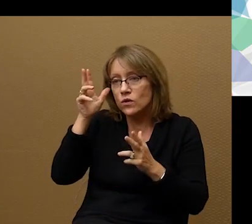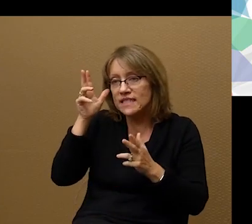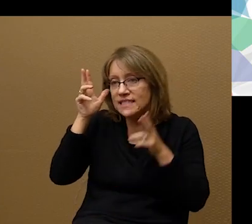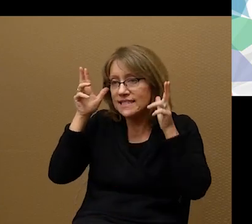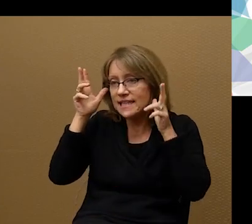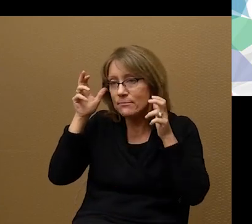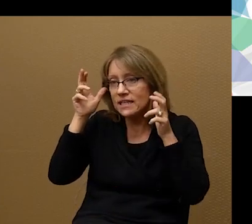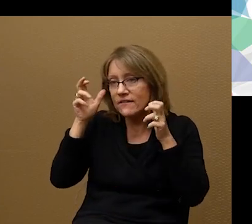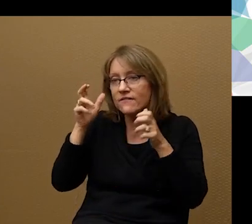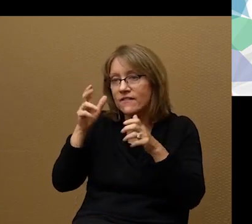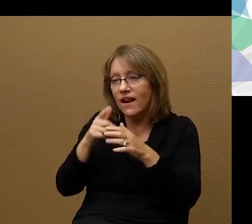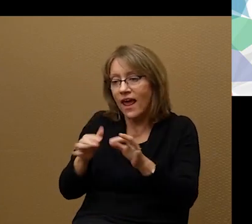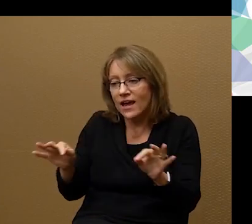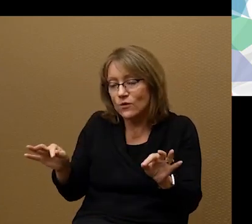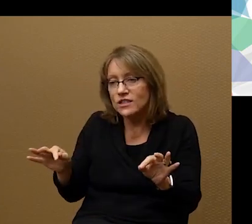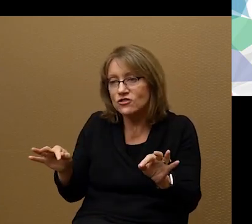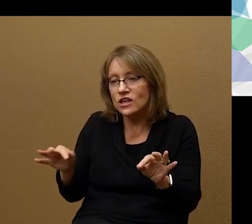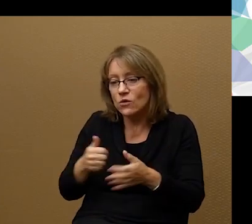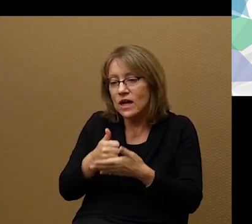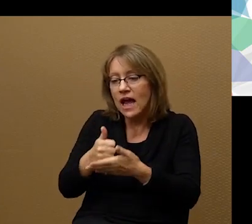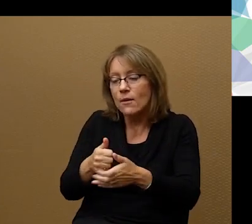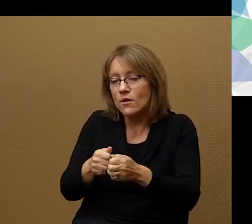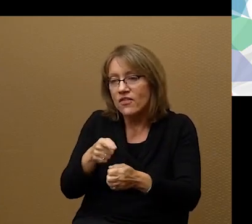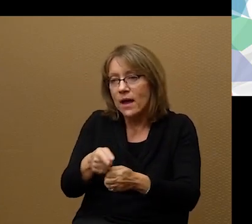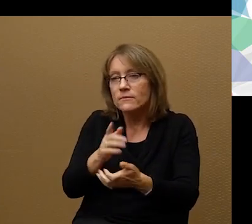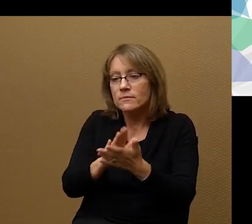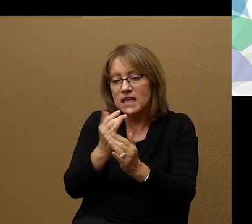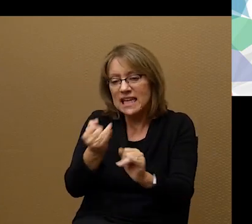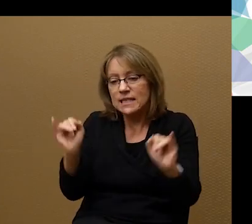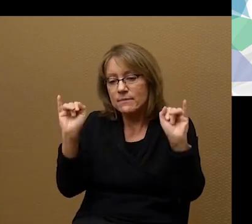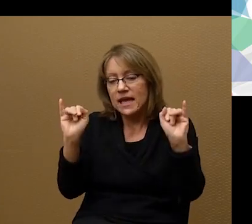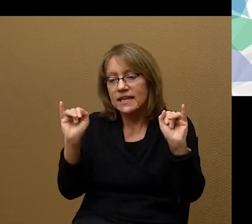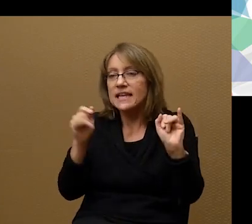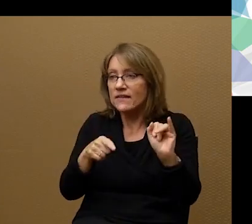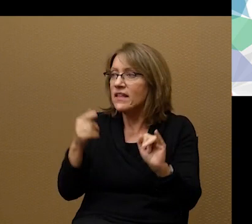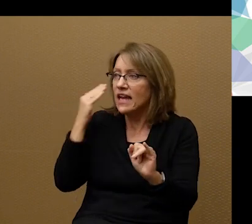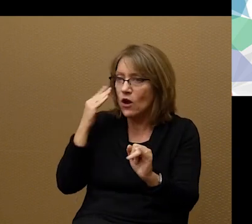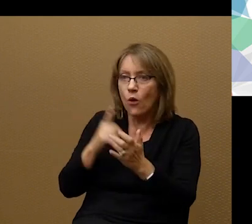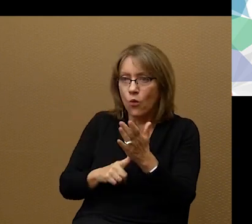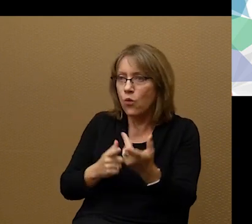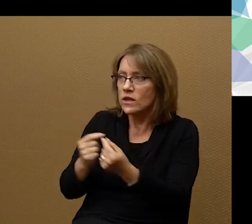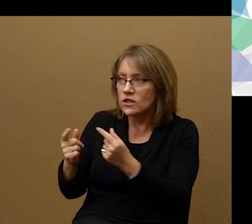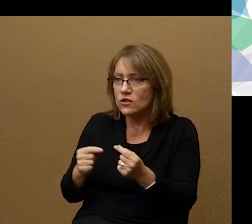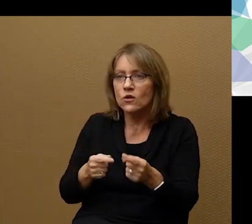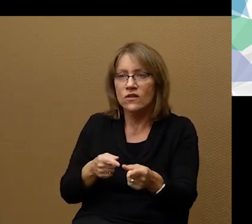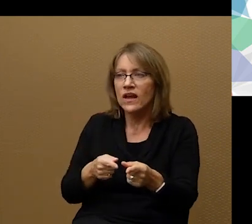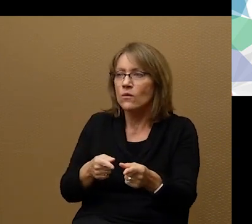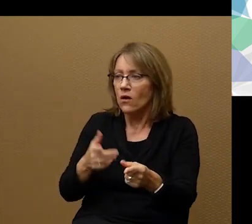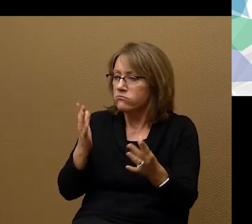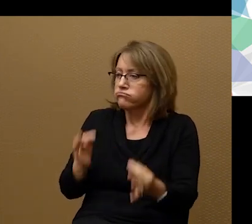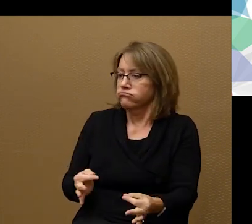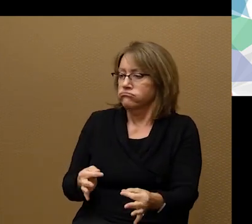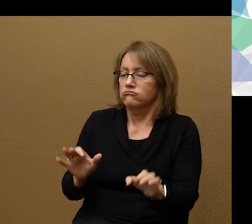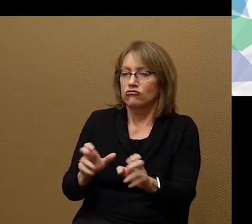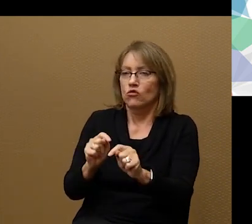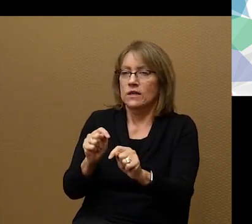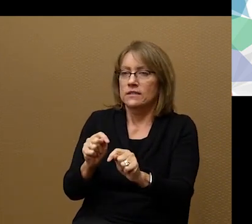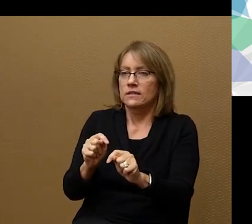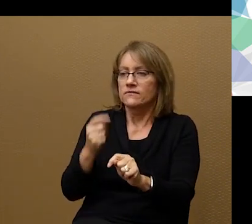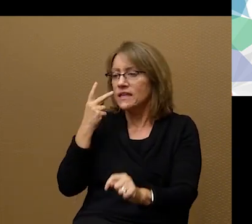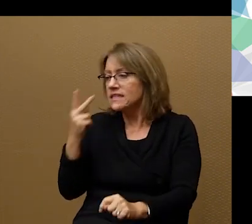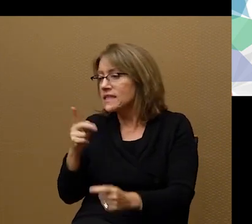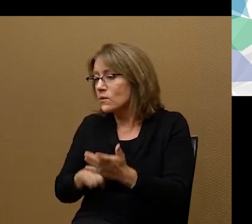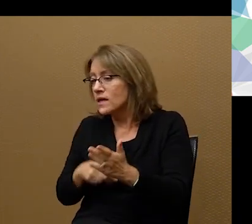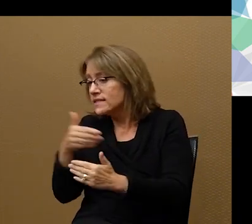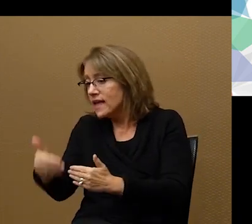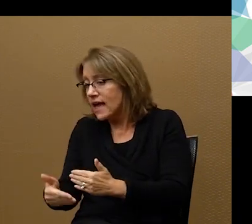assists with their independence. If they know what they're going to do, then they're more likely to, if they see what they're going to do